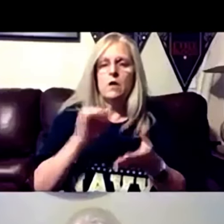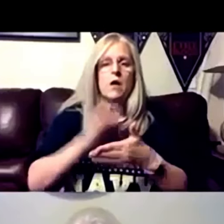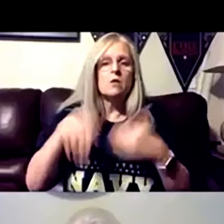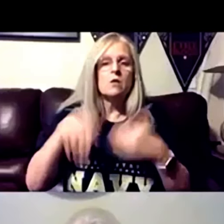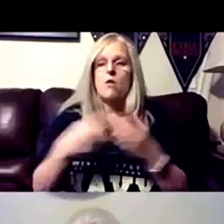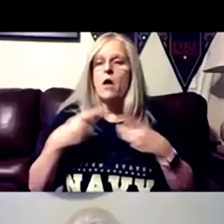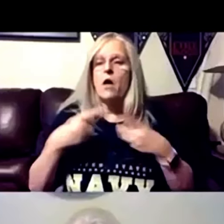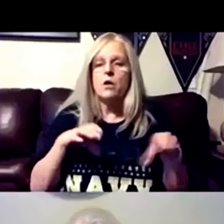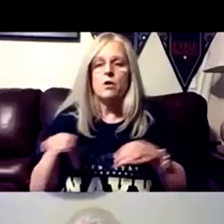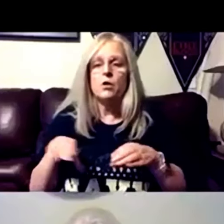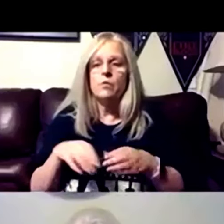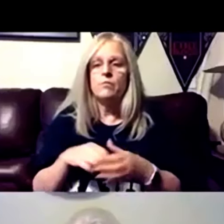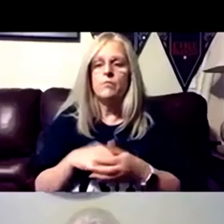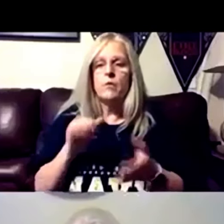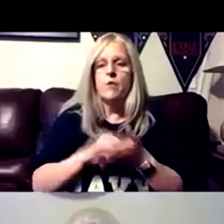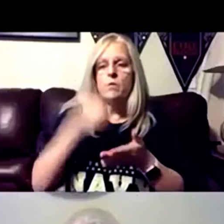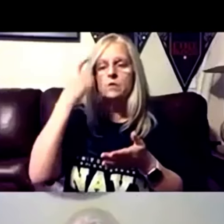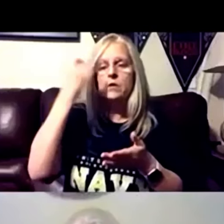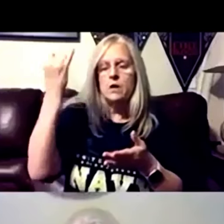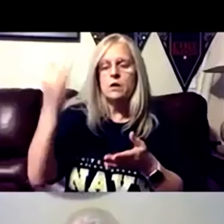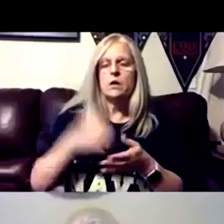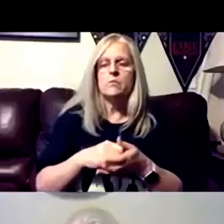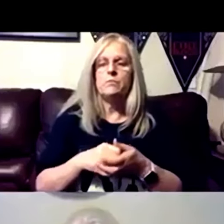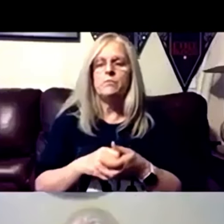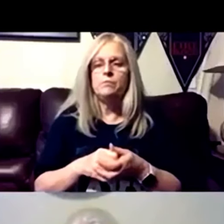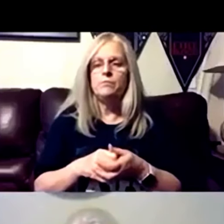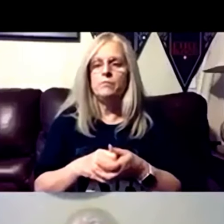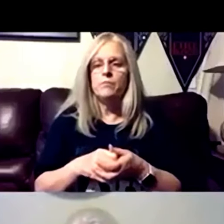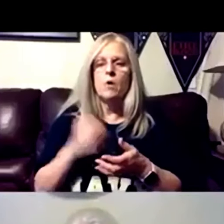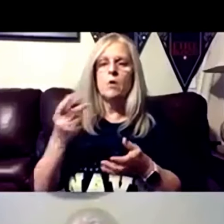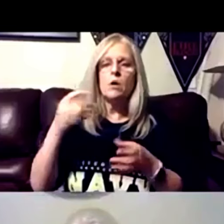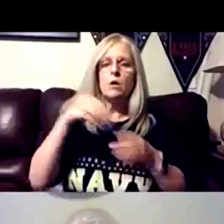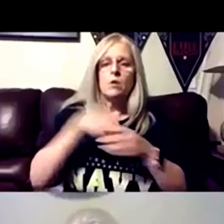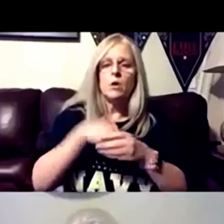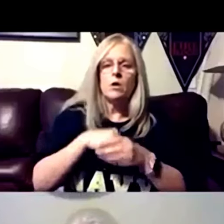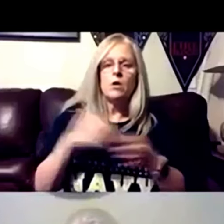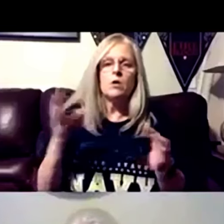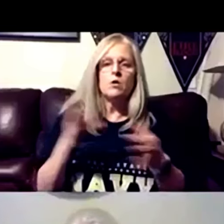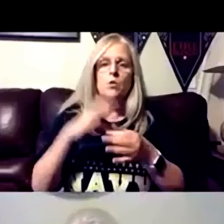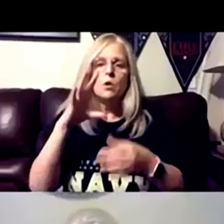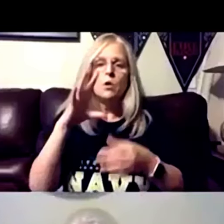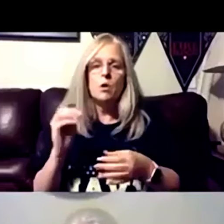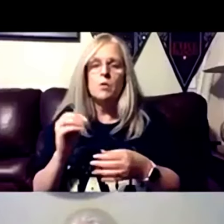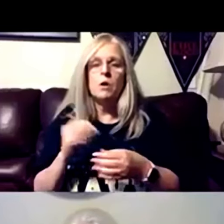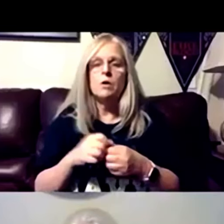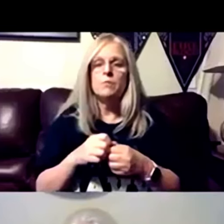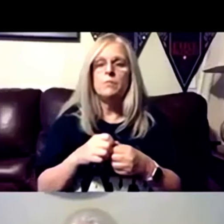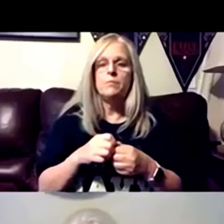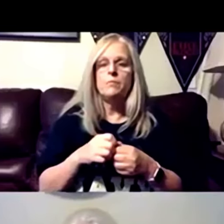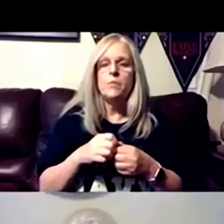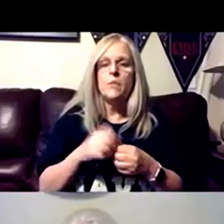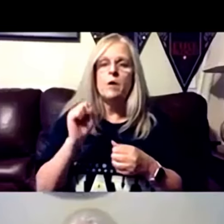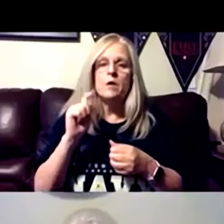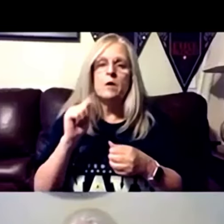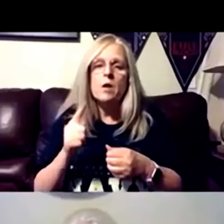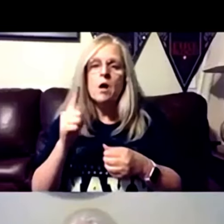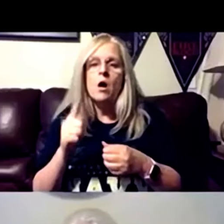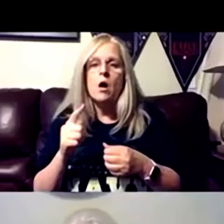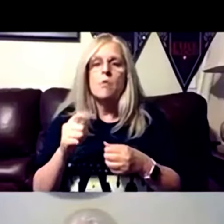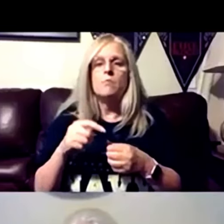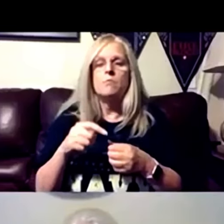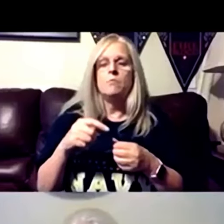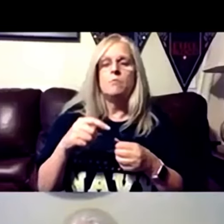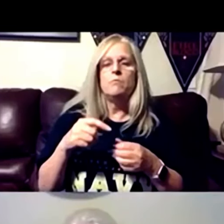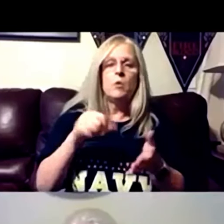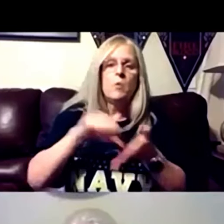You know, that was the idea. The idea was, okay, you come on in, you join the companies we're with, we set up your capture page, autoresponder,